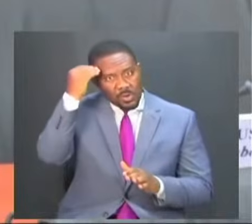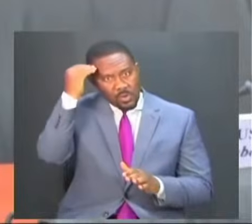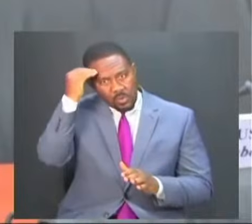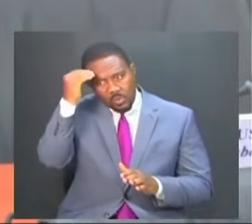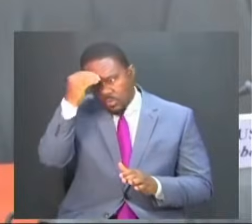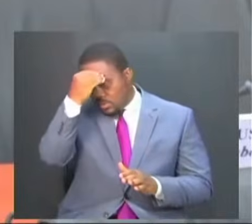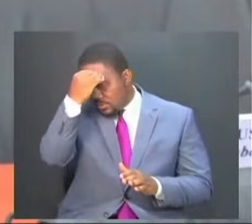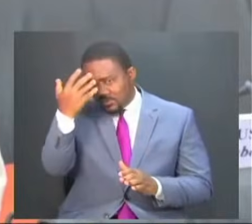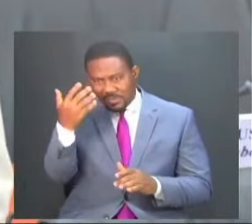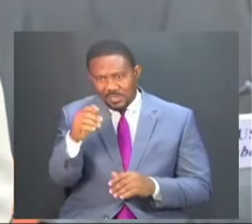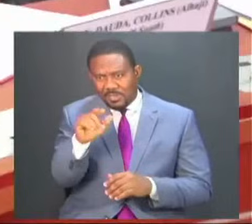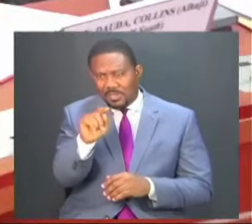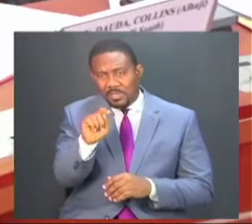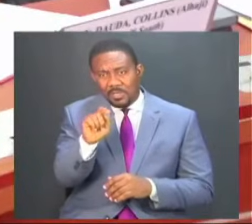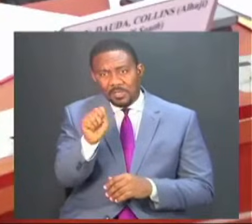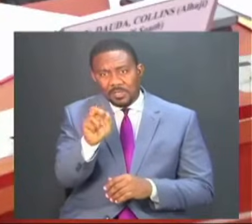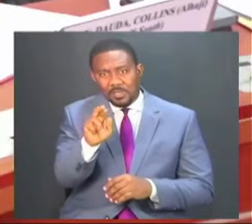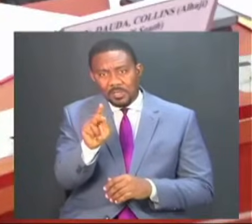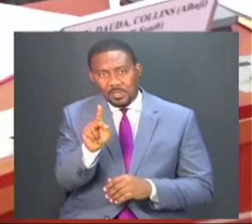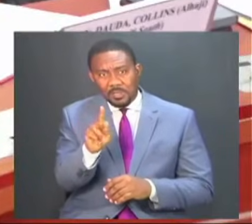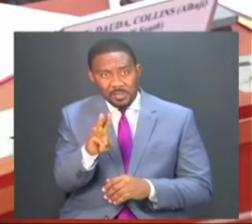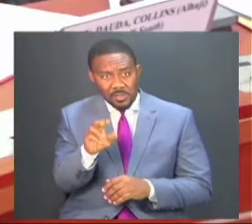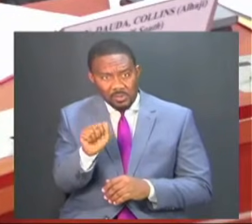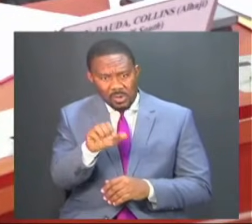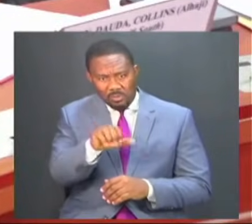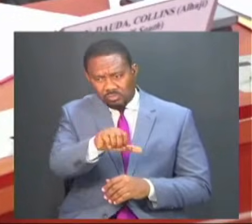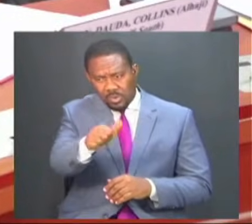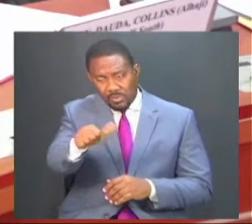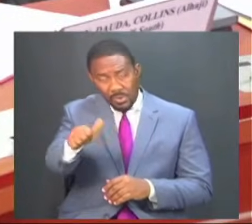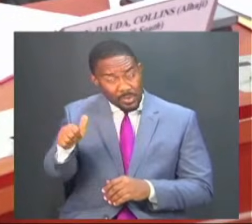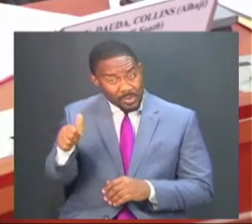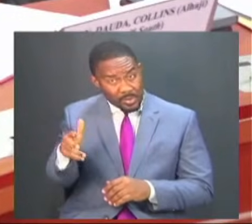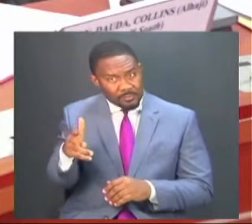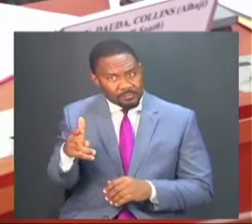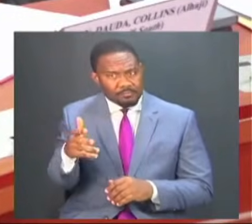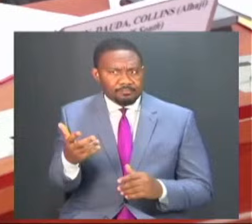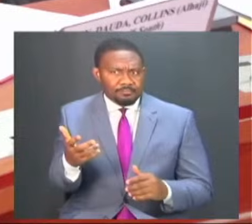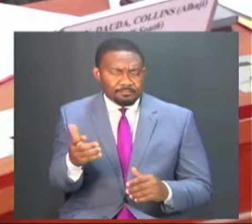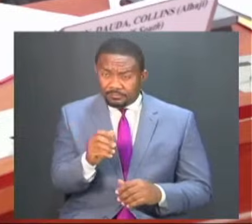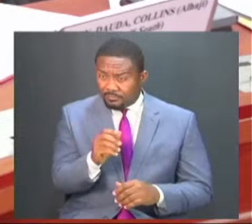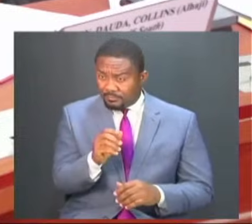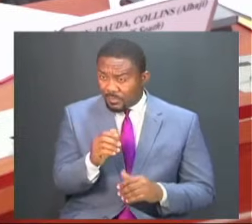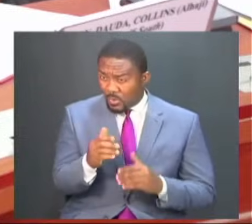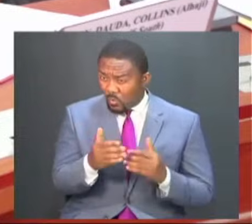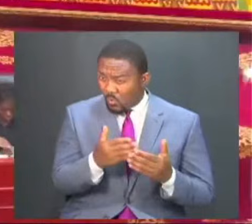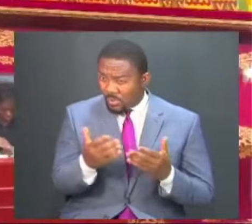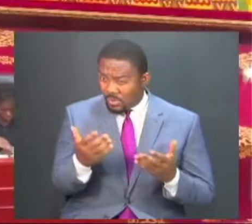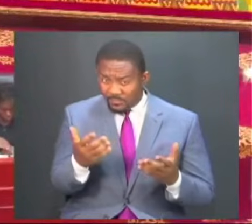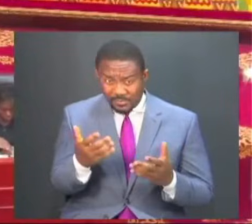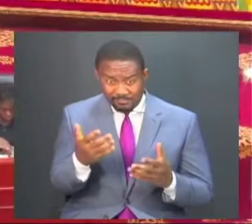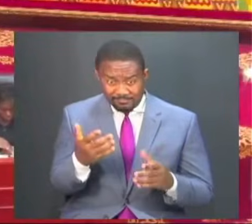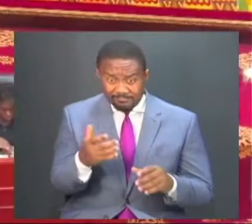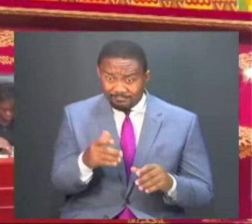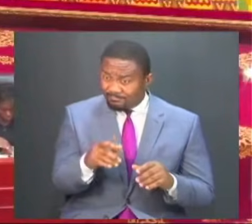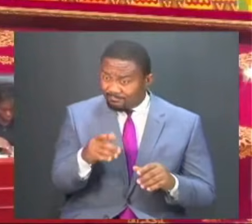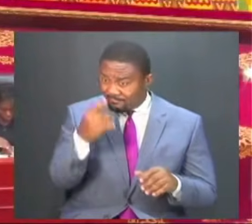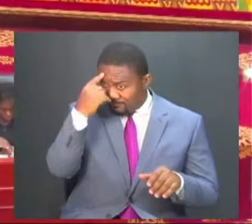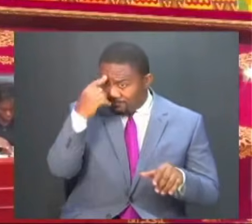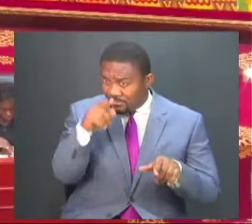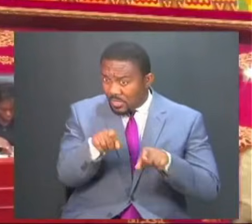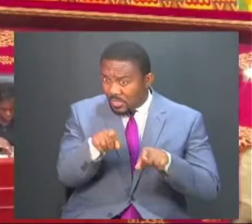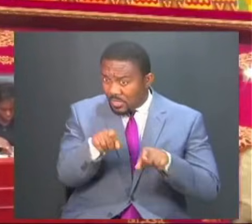and other places. Mr. Speaker, in every agreement, there's always a carried interest. There's always an investment